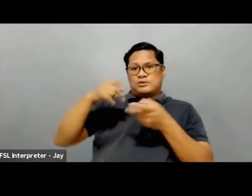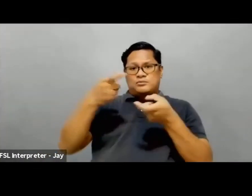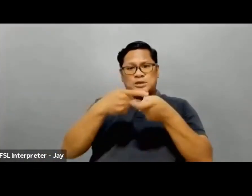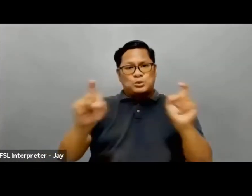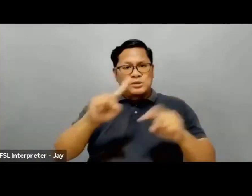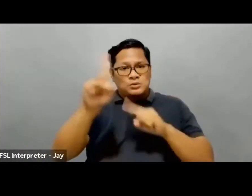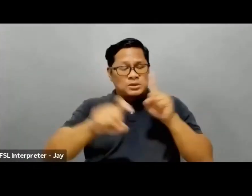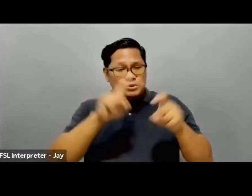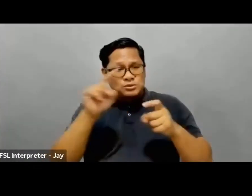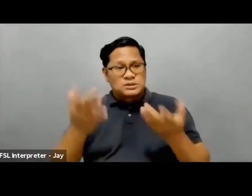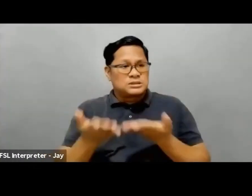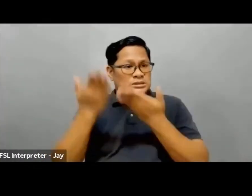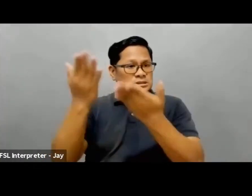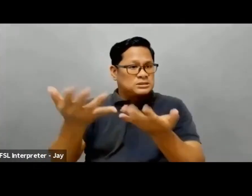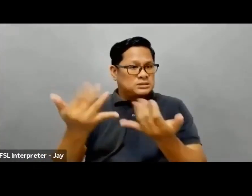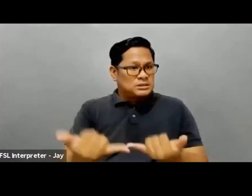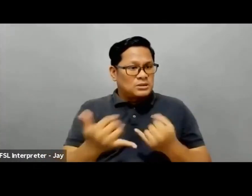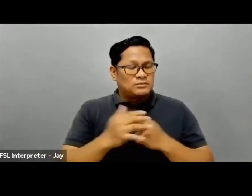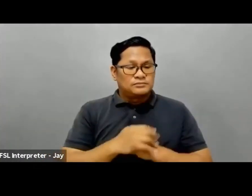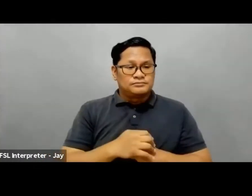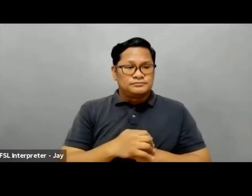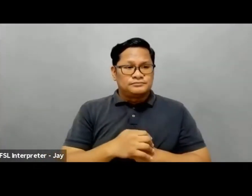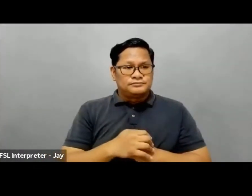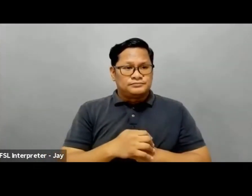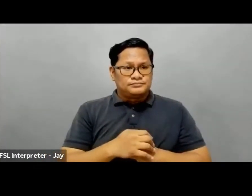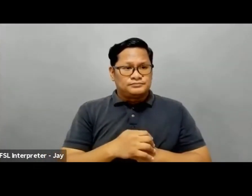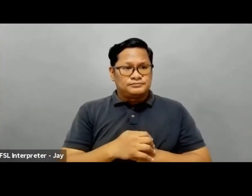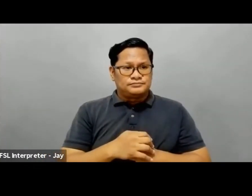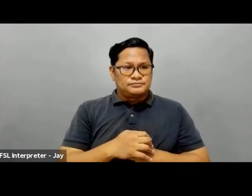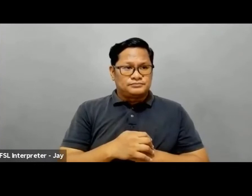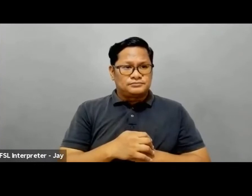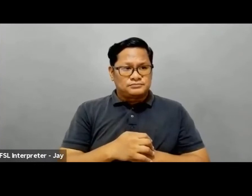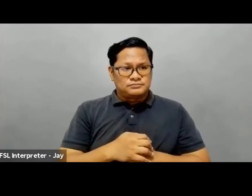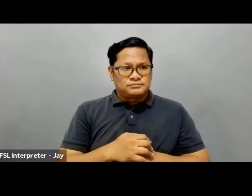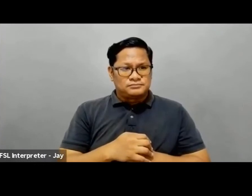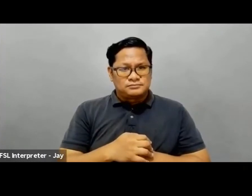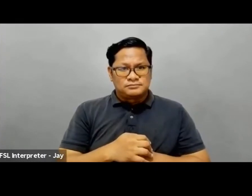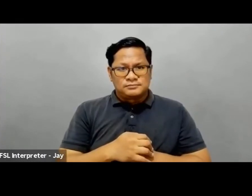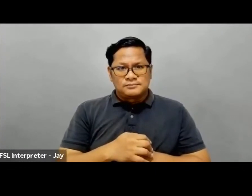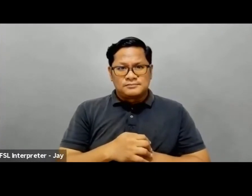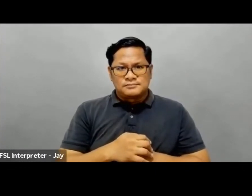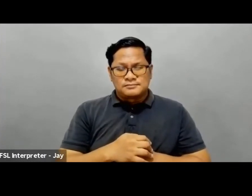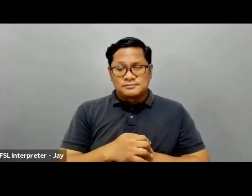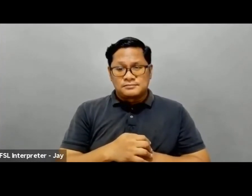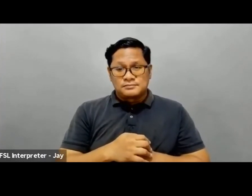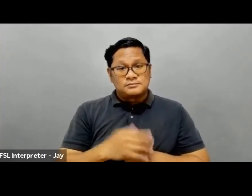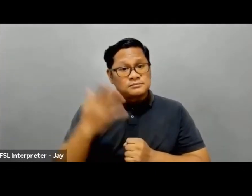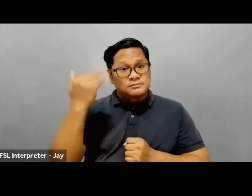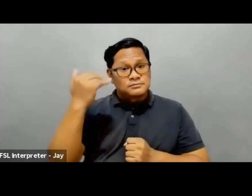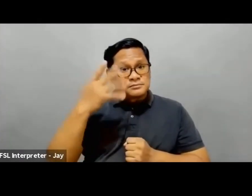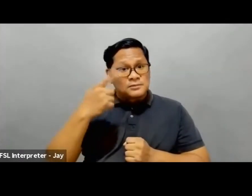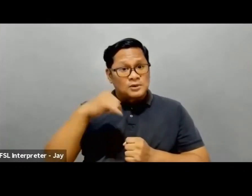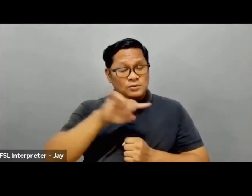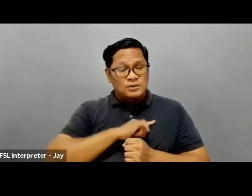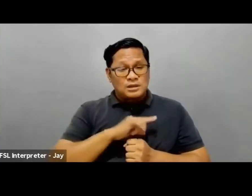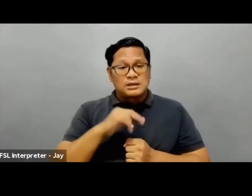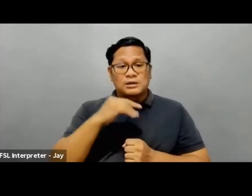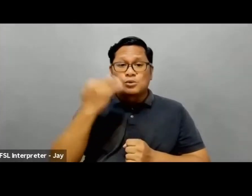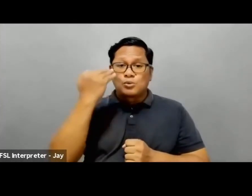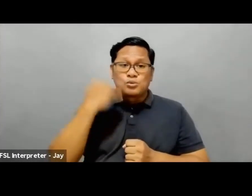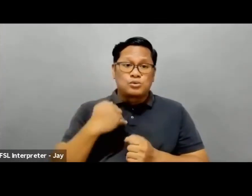being raised in here, no? Yung why are we underfunded?